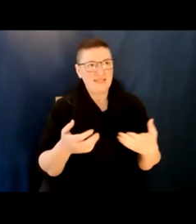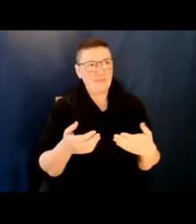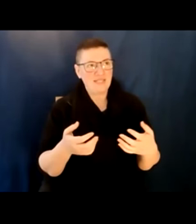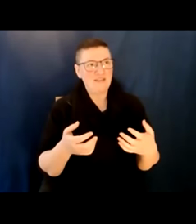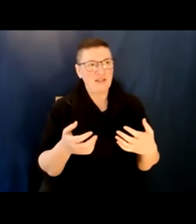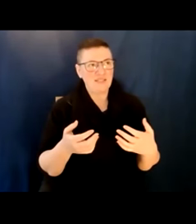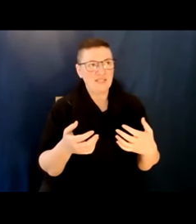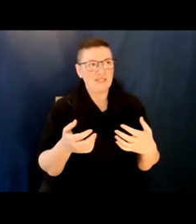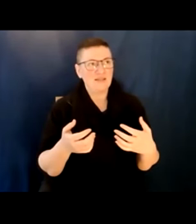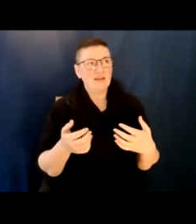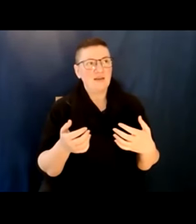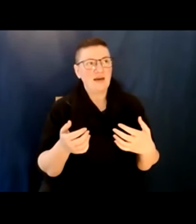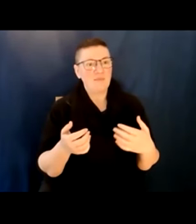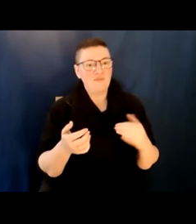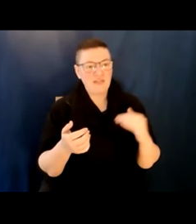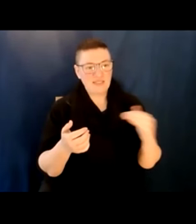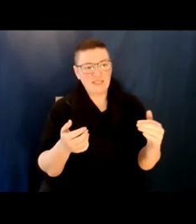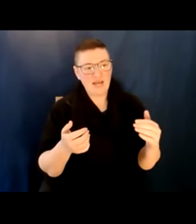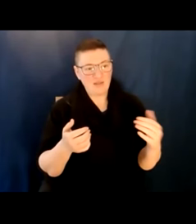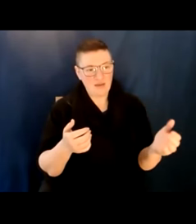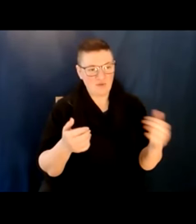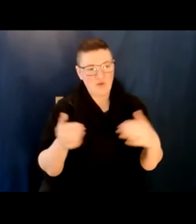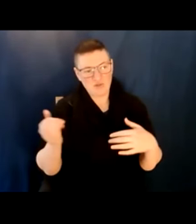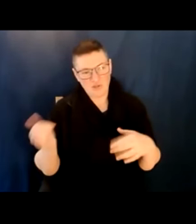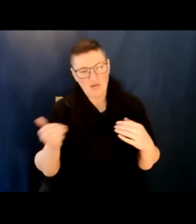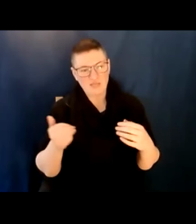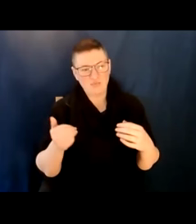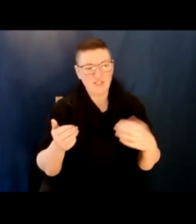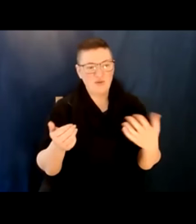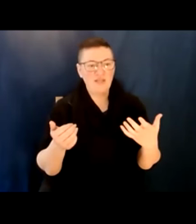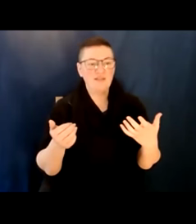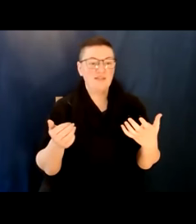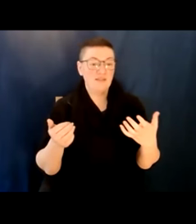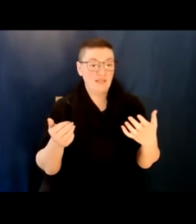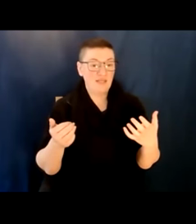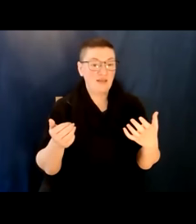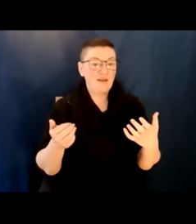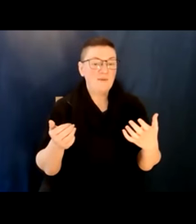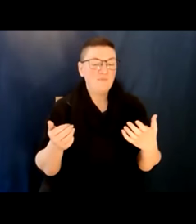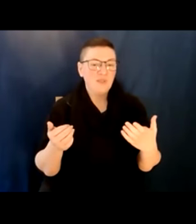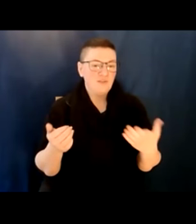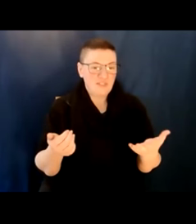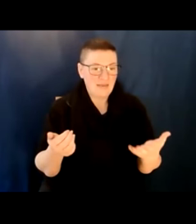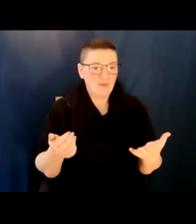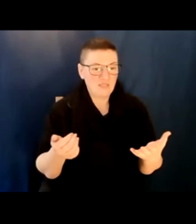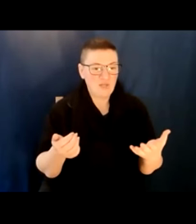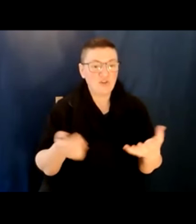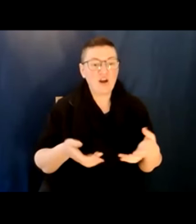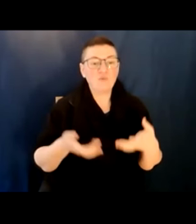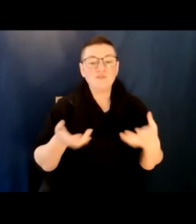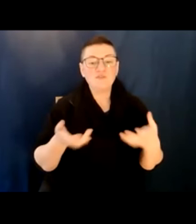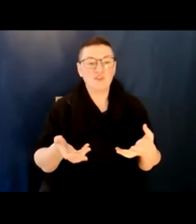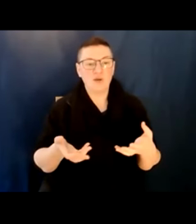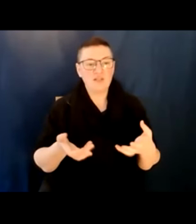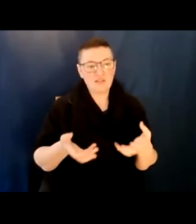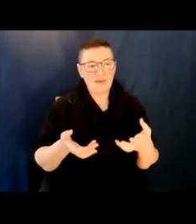basic examples that he felt didn't fit into either the object branch or the location branch. So so for example, the expression "her heart